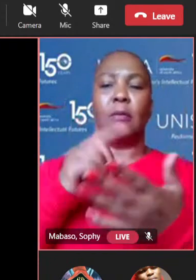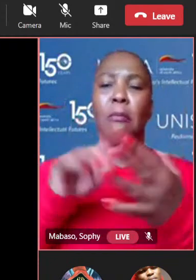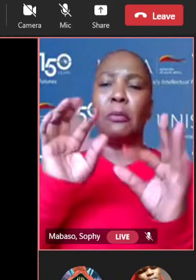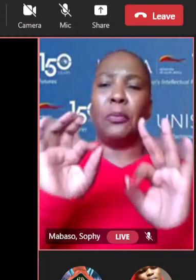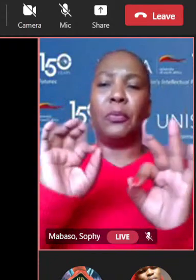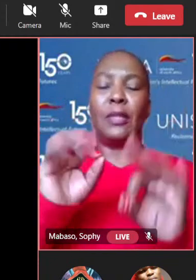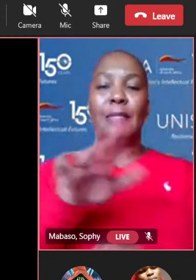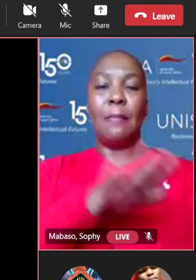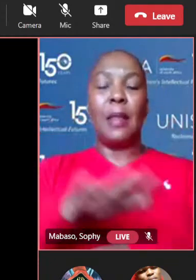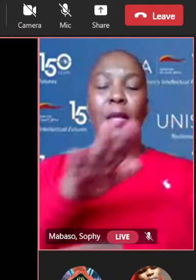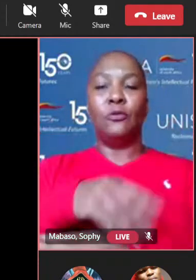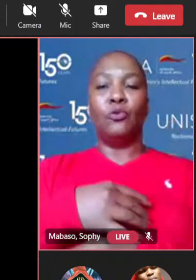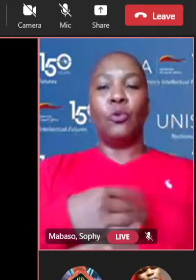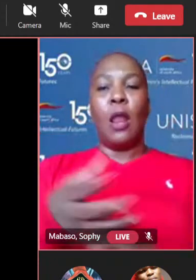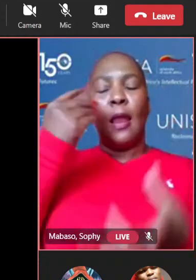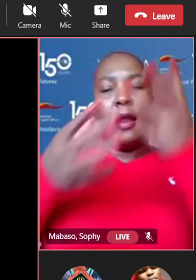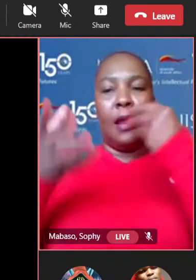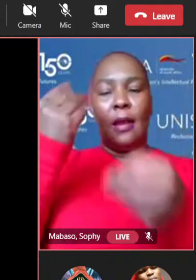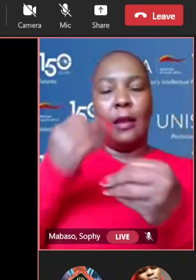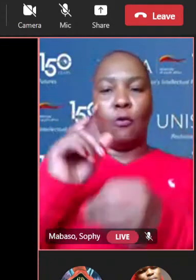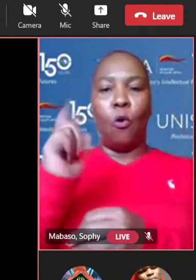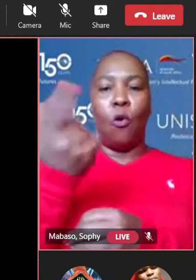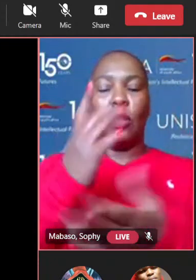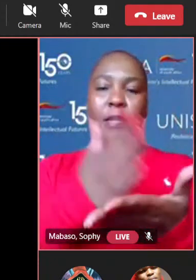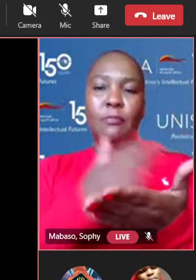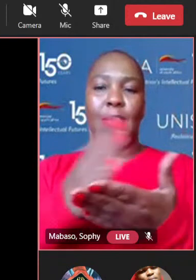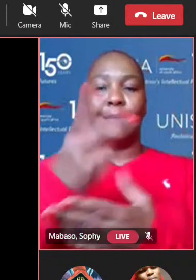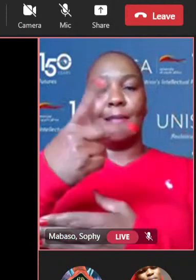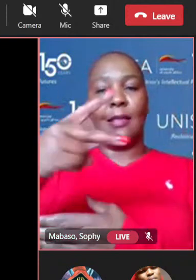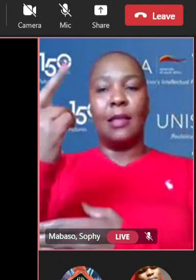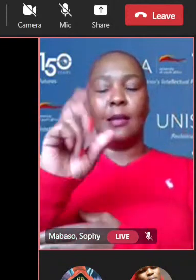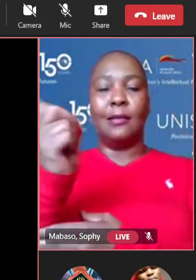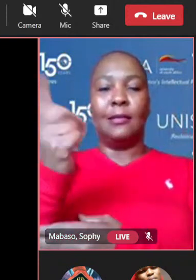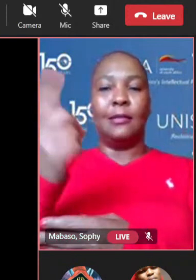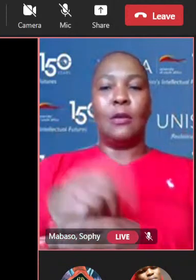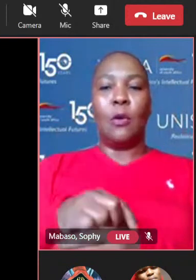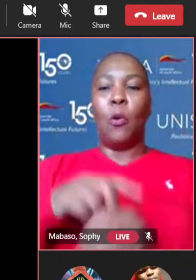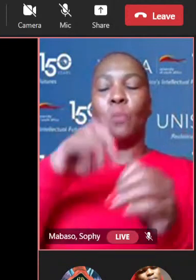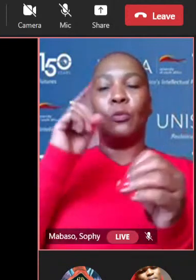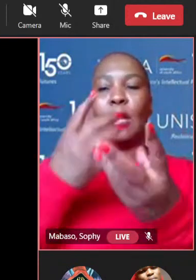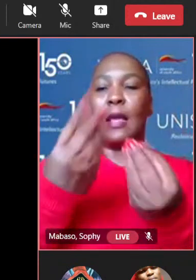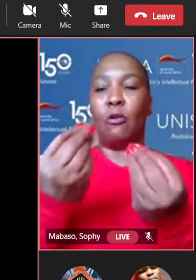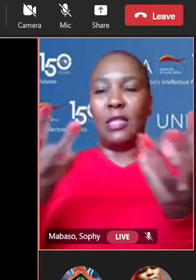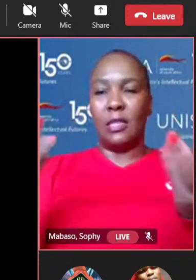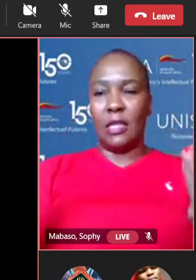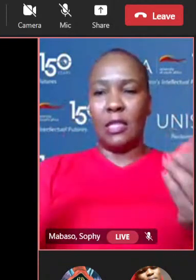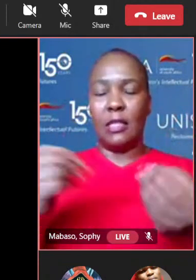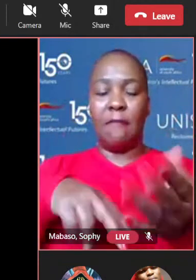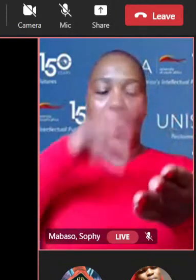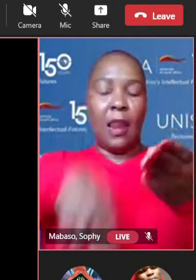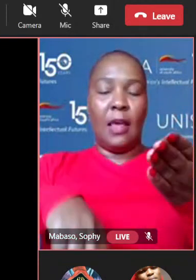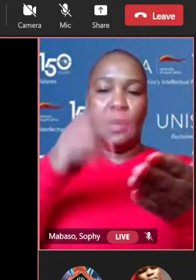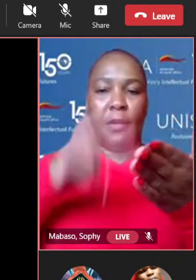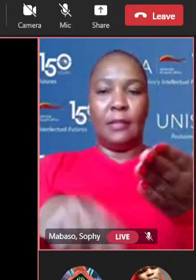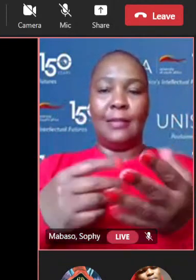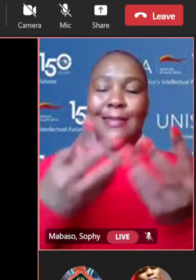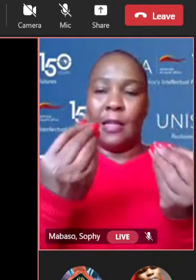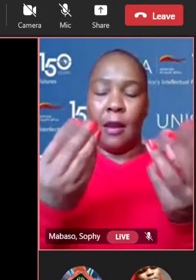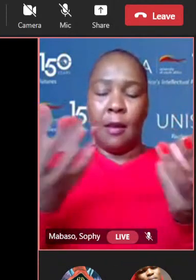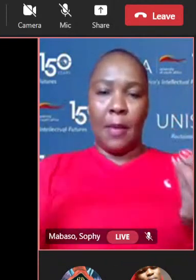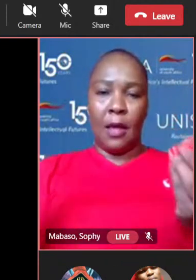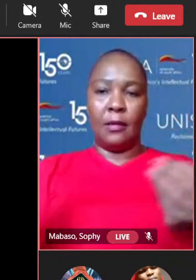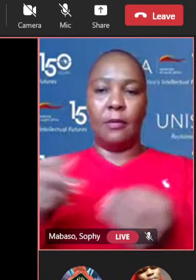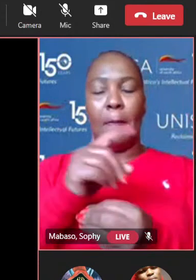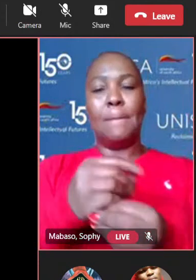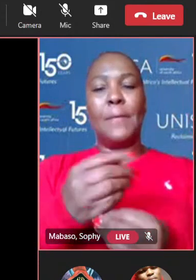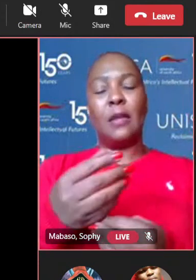all those aspects. The second one is quantitative literacy. This is based on numbers. That means you learn